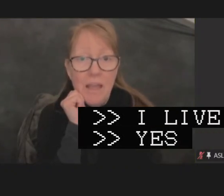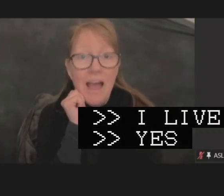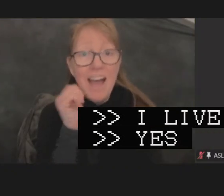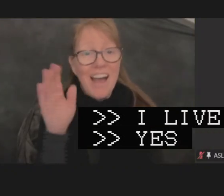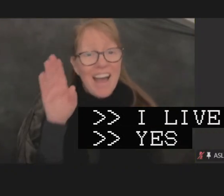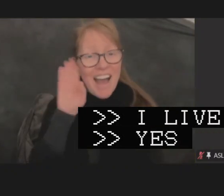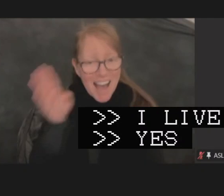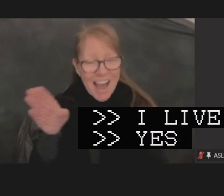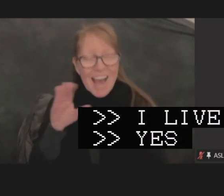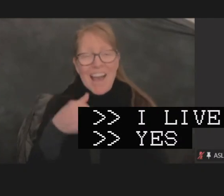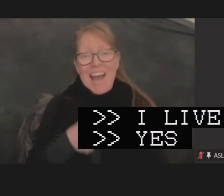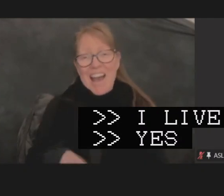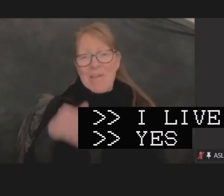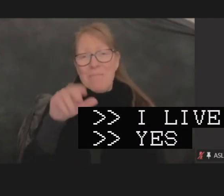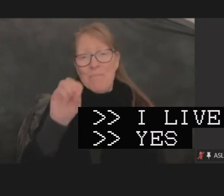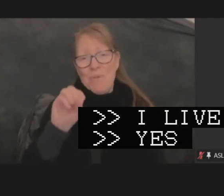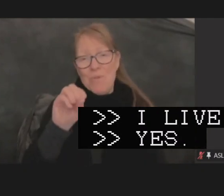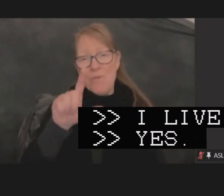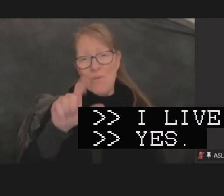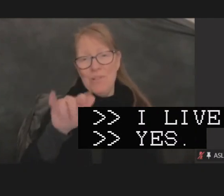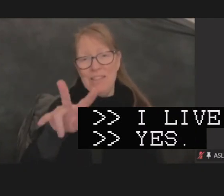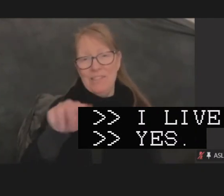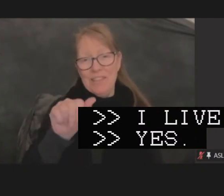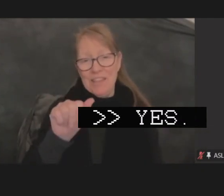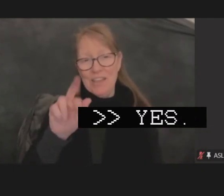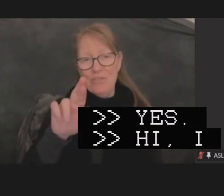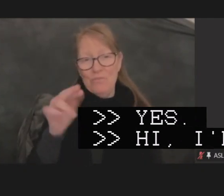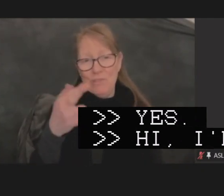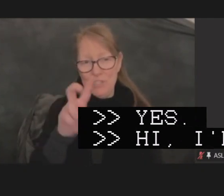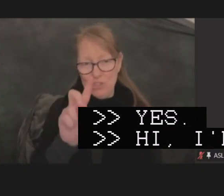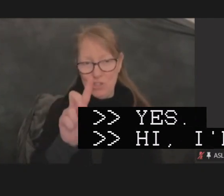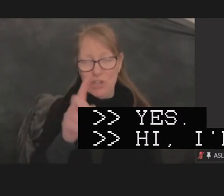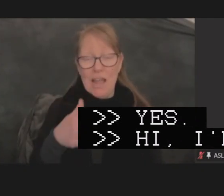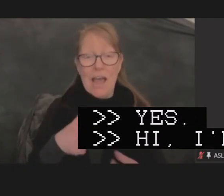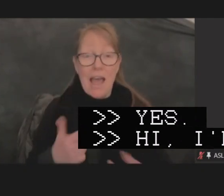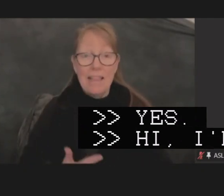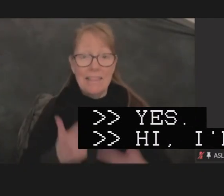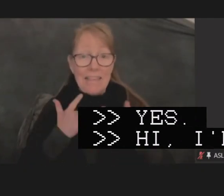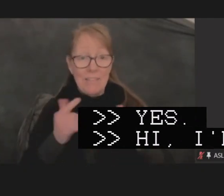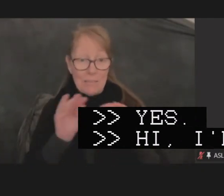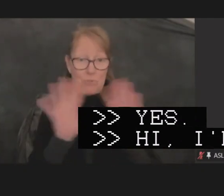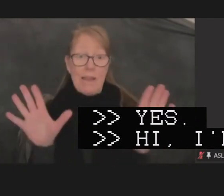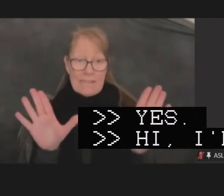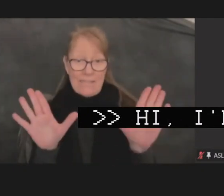Hi, I'm Olivia Richard. I live in Brighton,